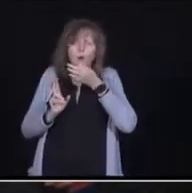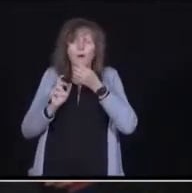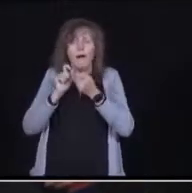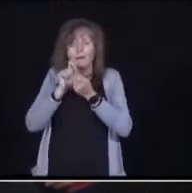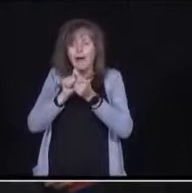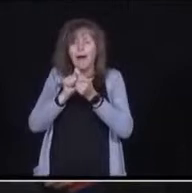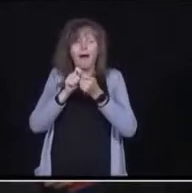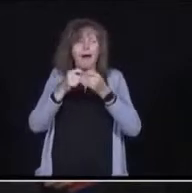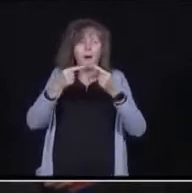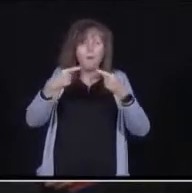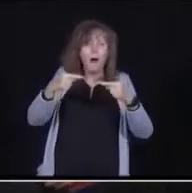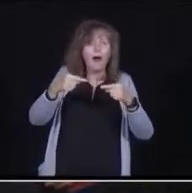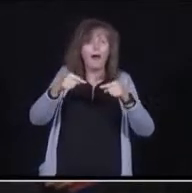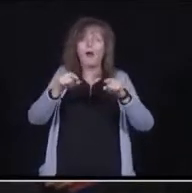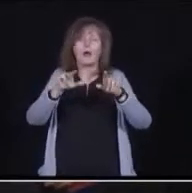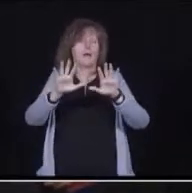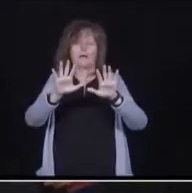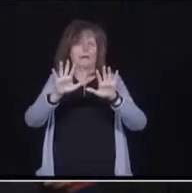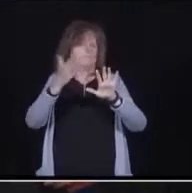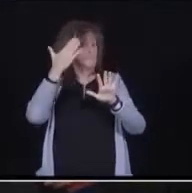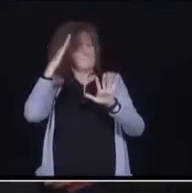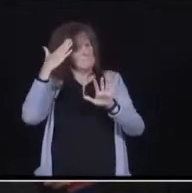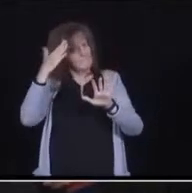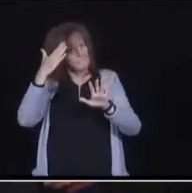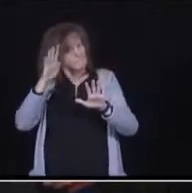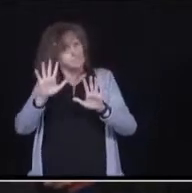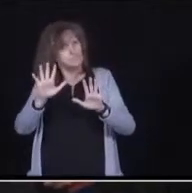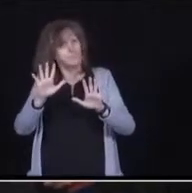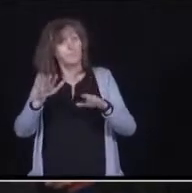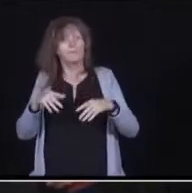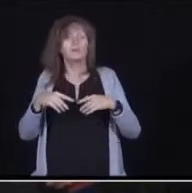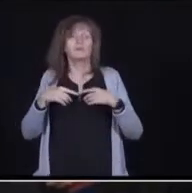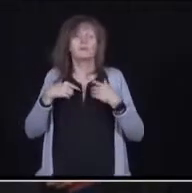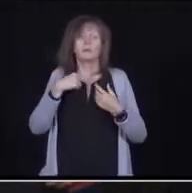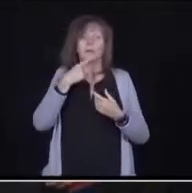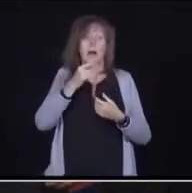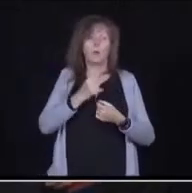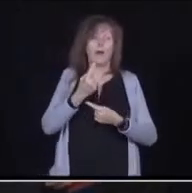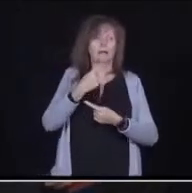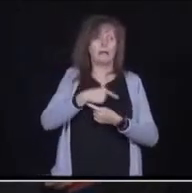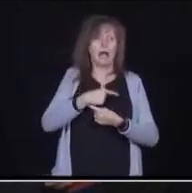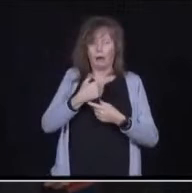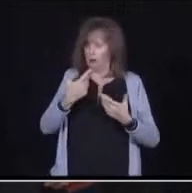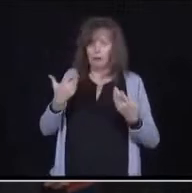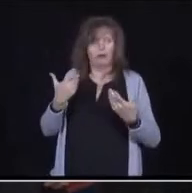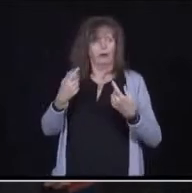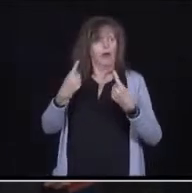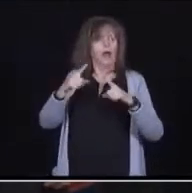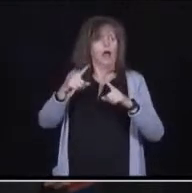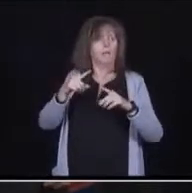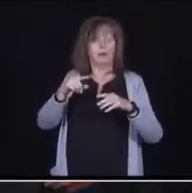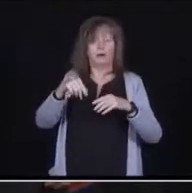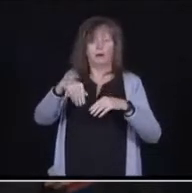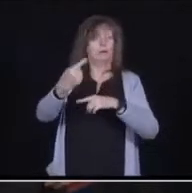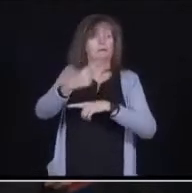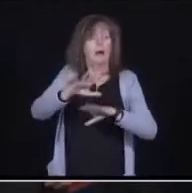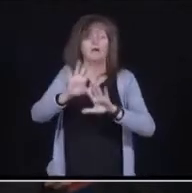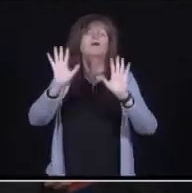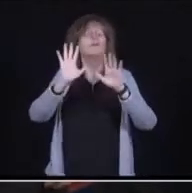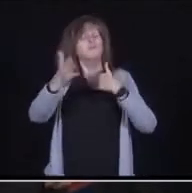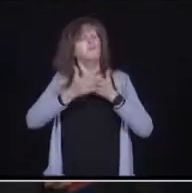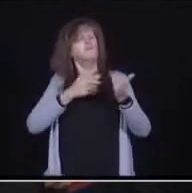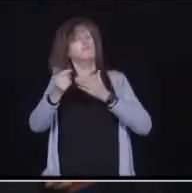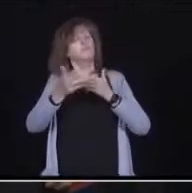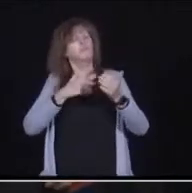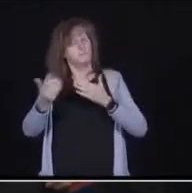day, Cynthia, because I don't want to give you a different day if it happens a couple of days later, but we're ready, they're ready,